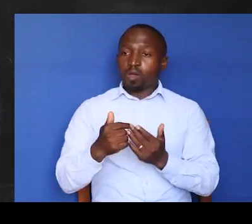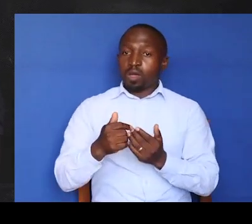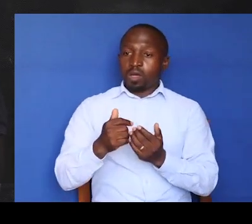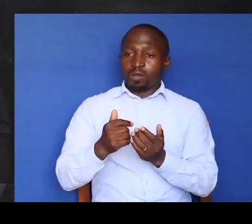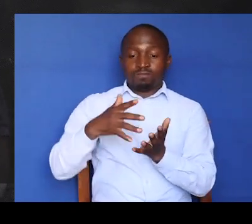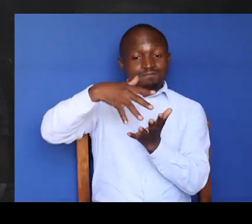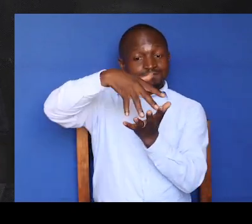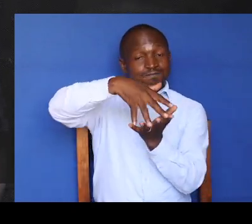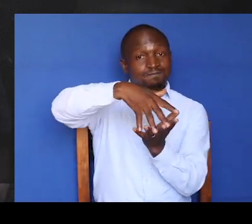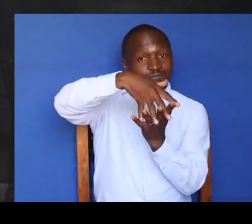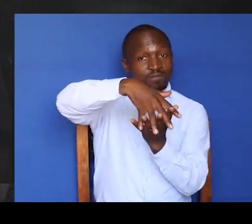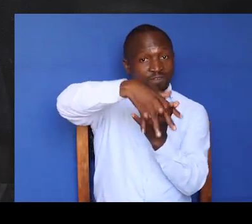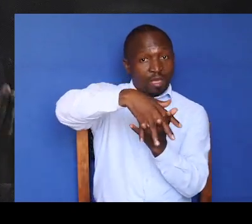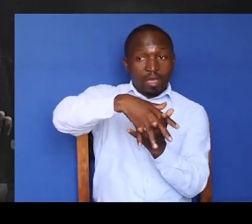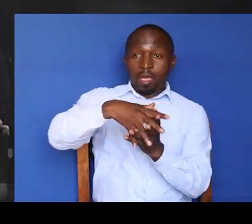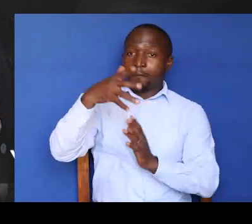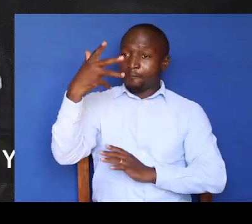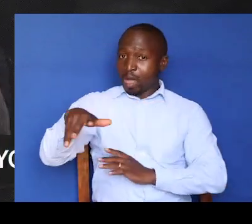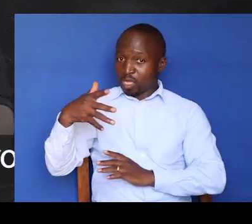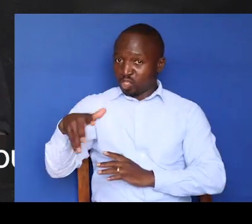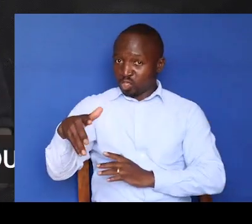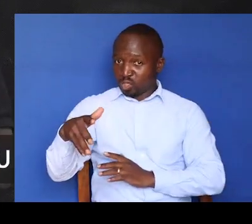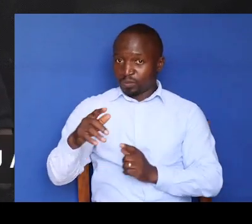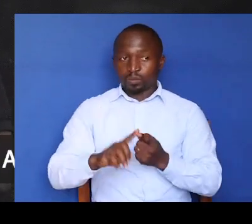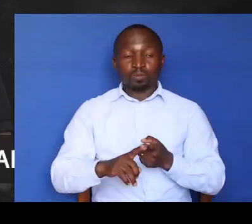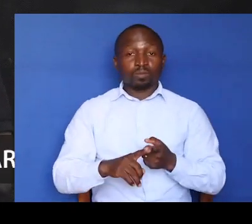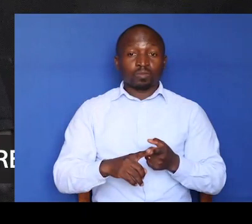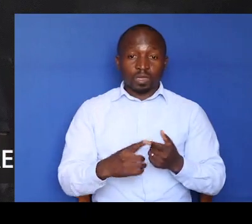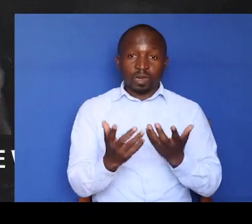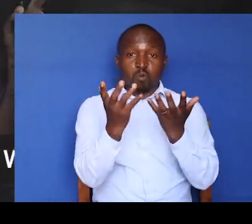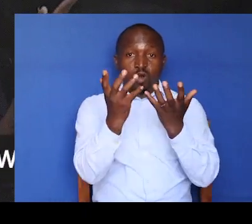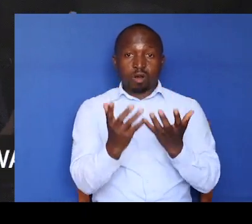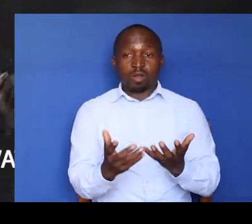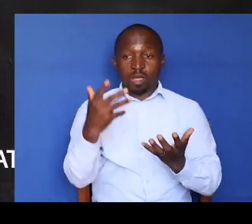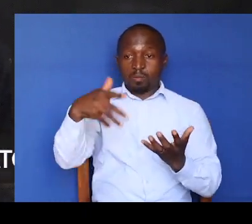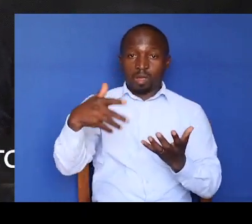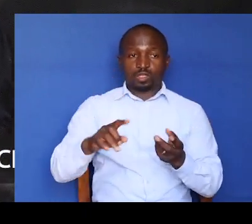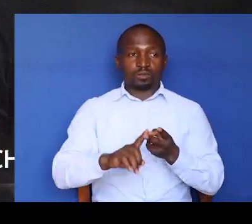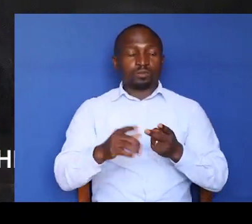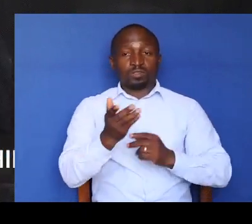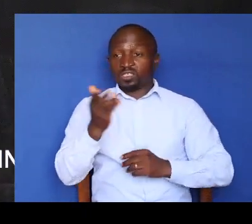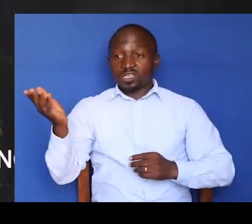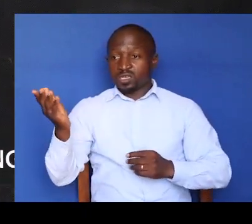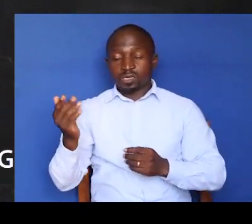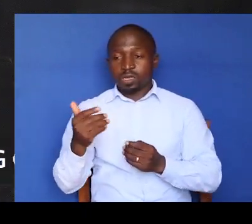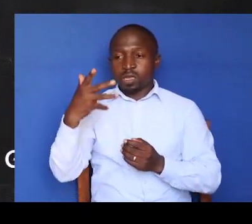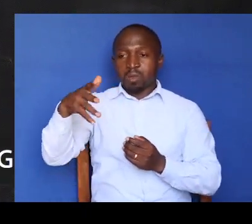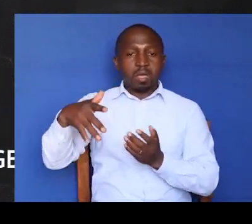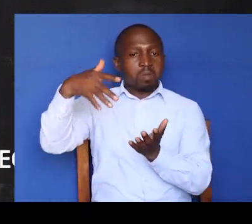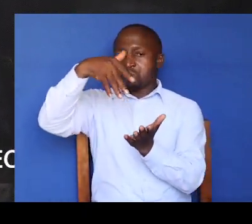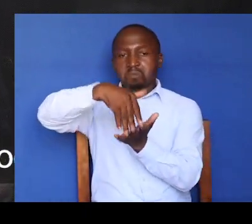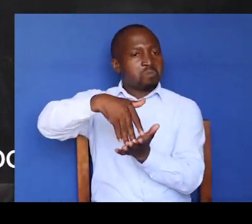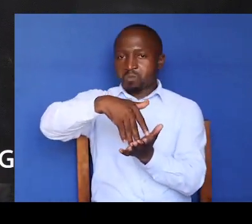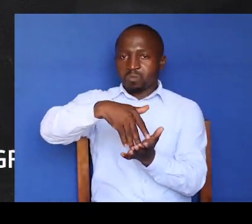water by being porous or pervious, while impermeable rocks are the ones which do